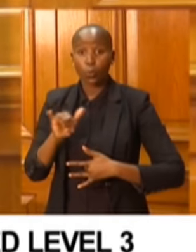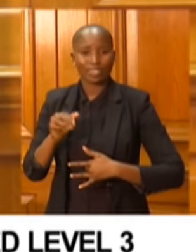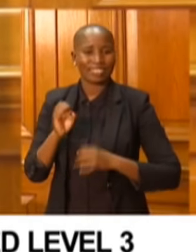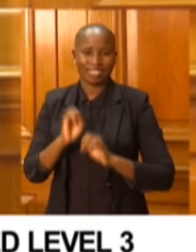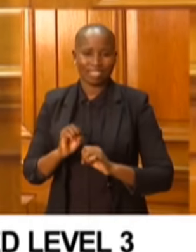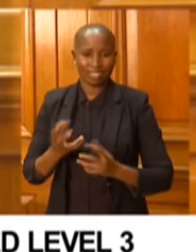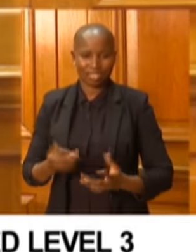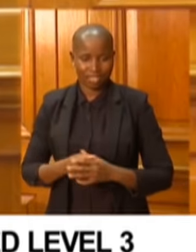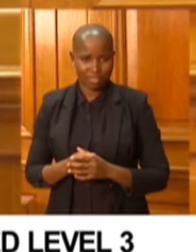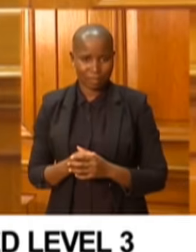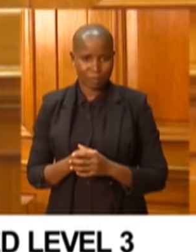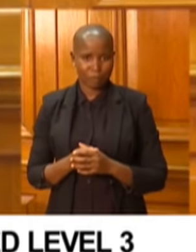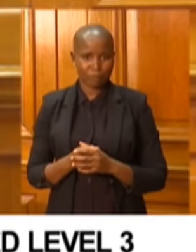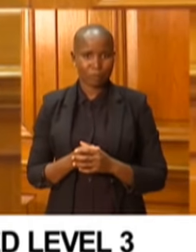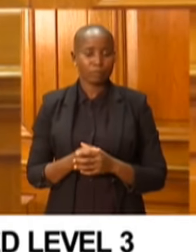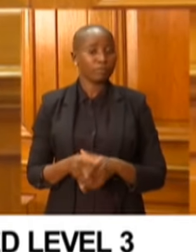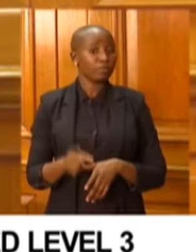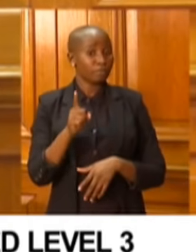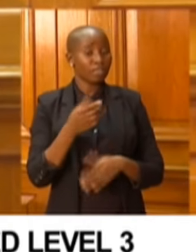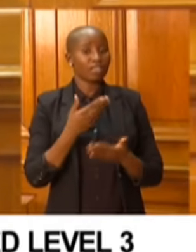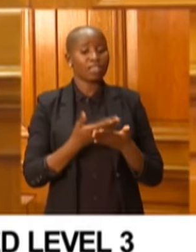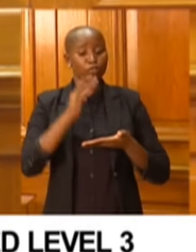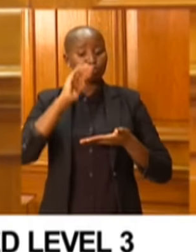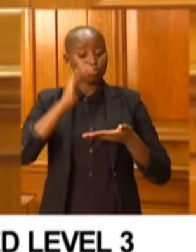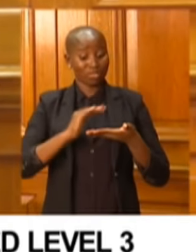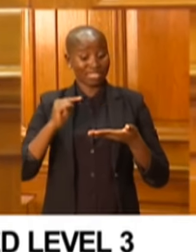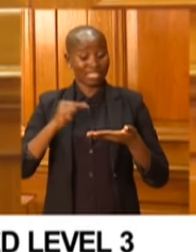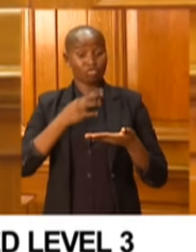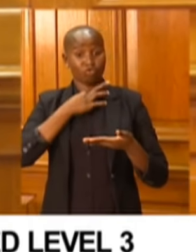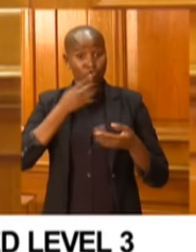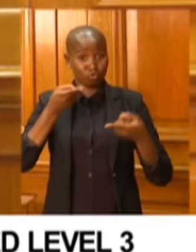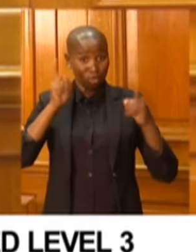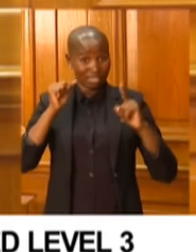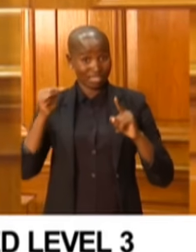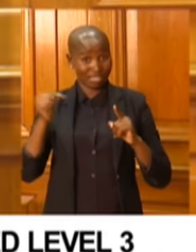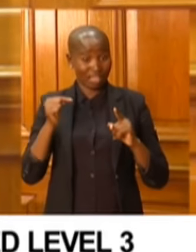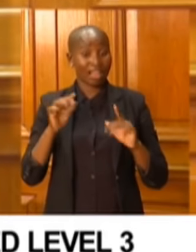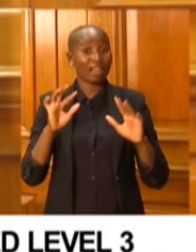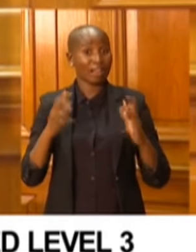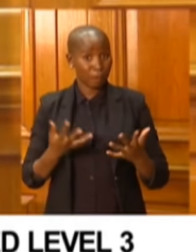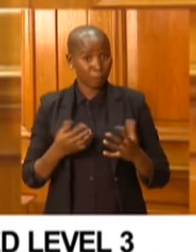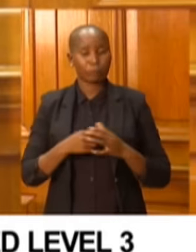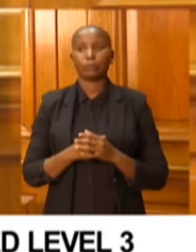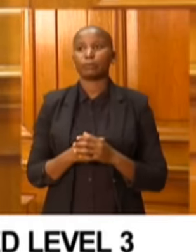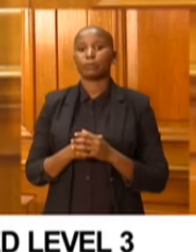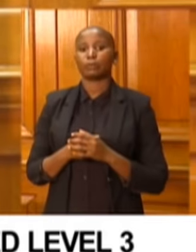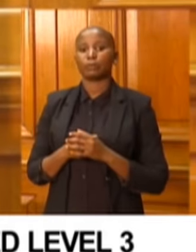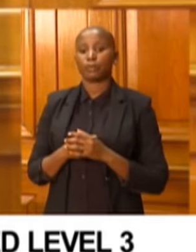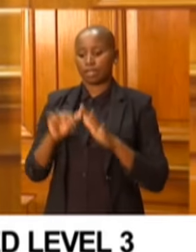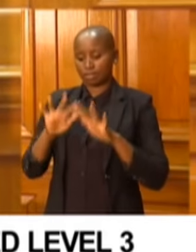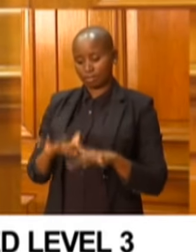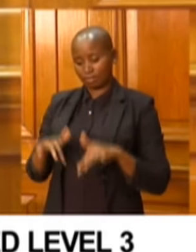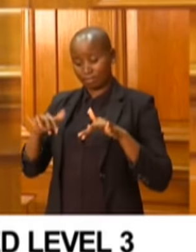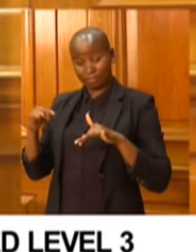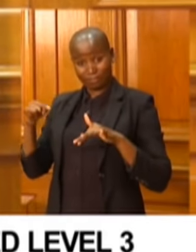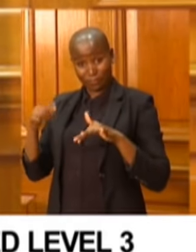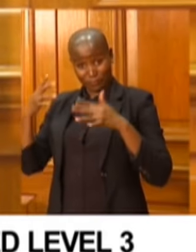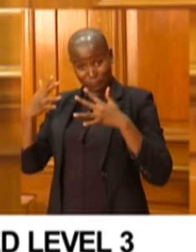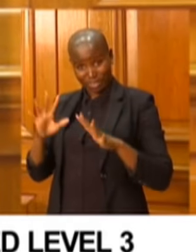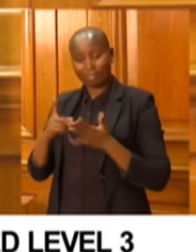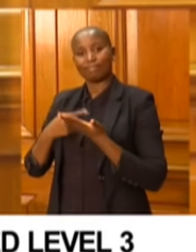To reduce congestion and the high risk of transmission, Cabinet has decided that the